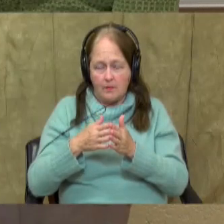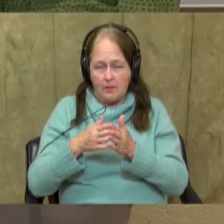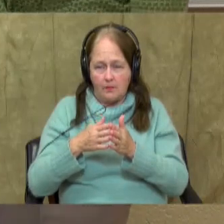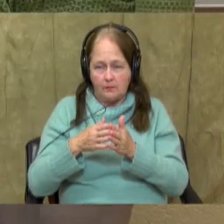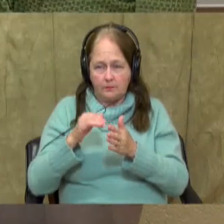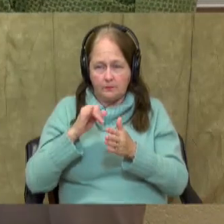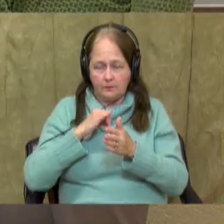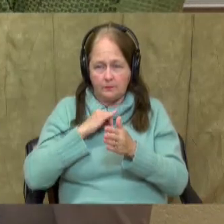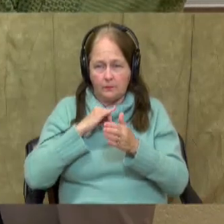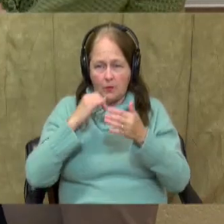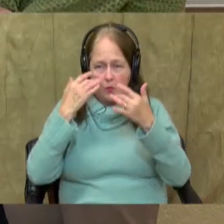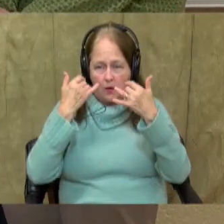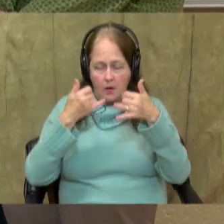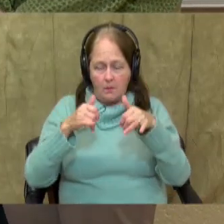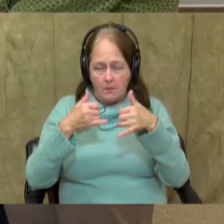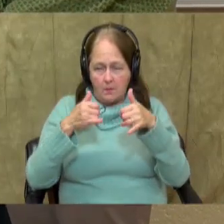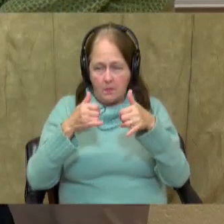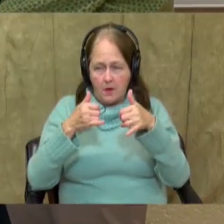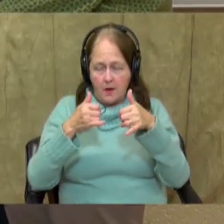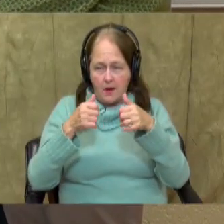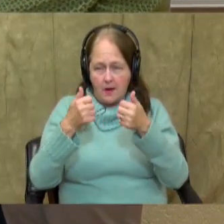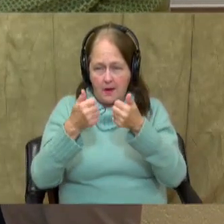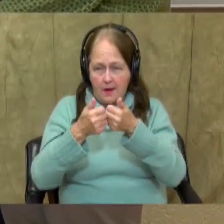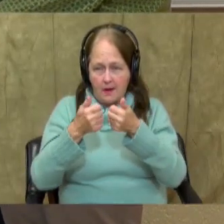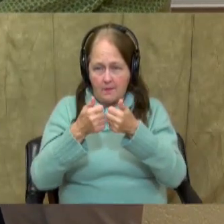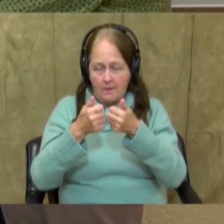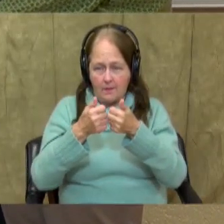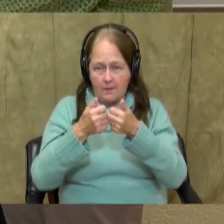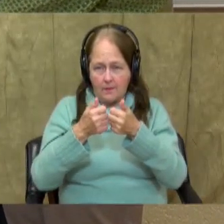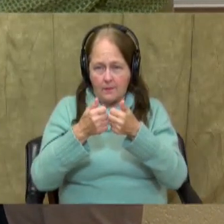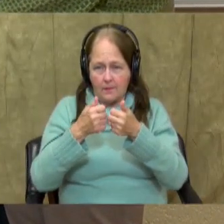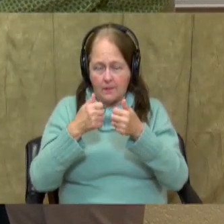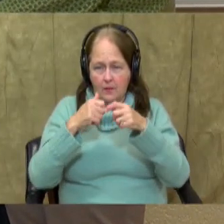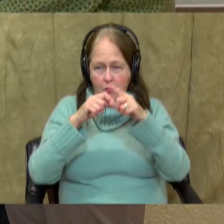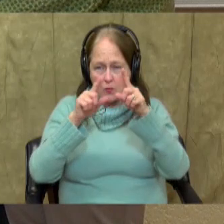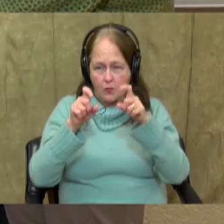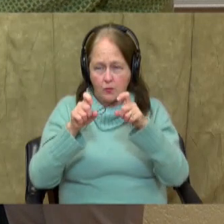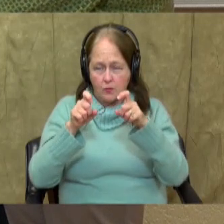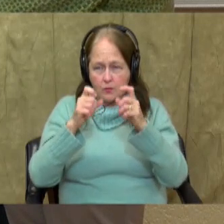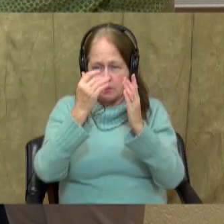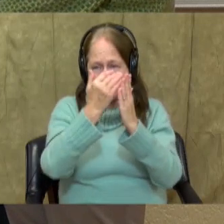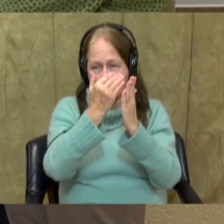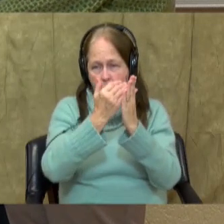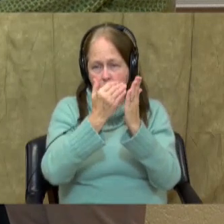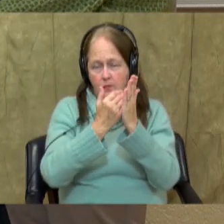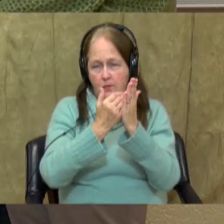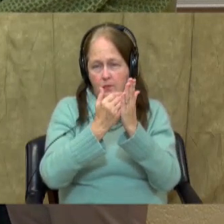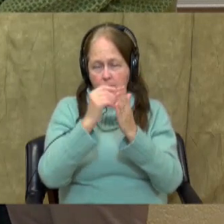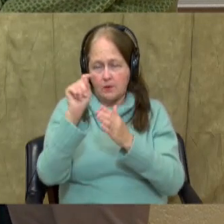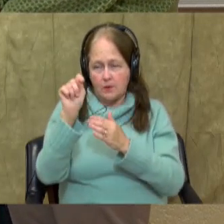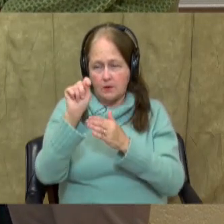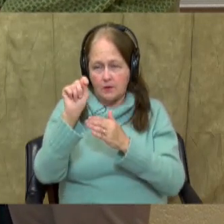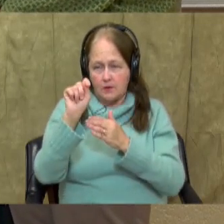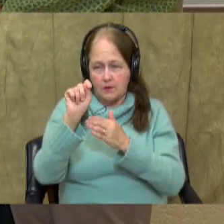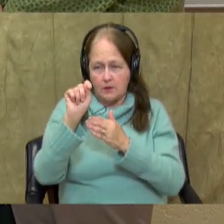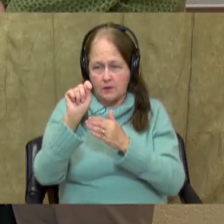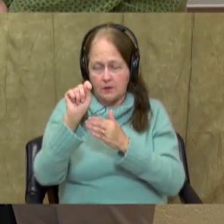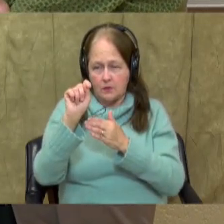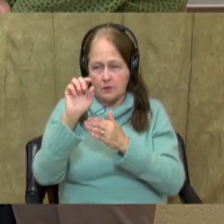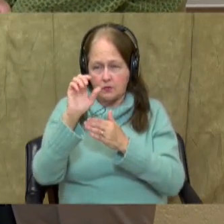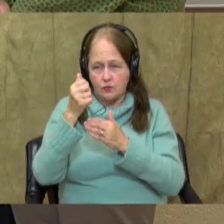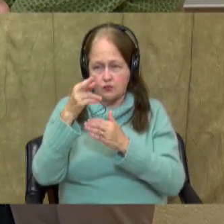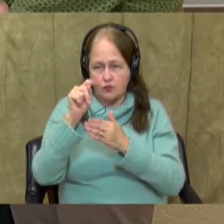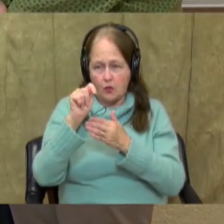Okay, we're going to play a sort activity now. I have questions listed beside the T-chart on the